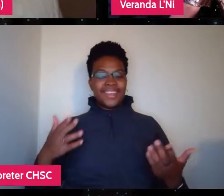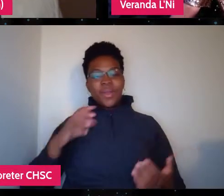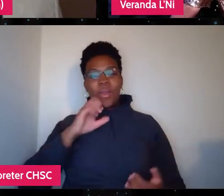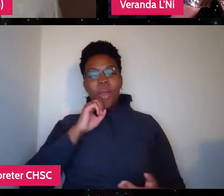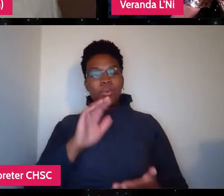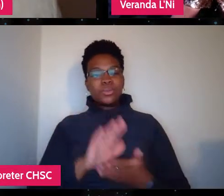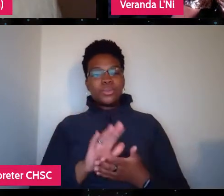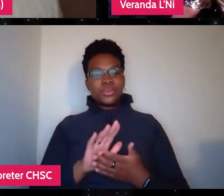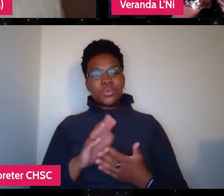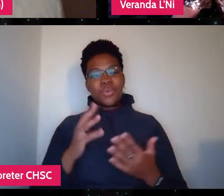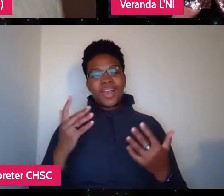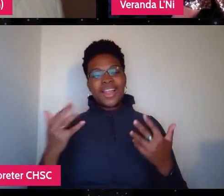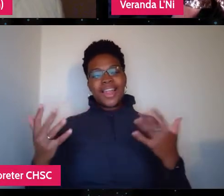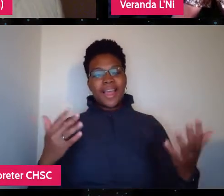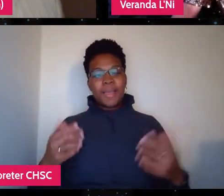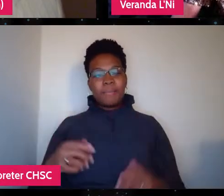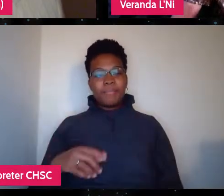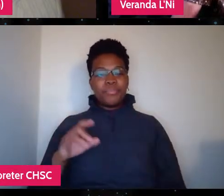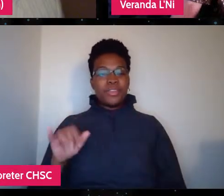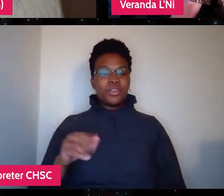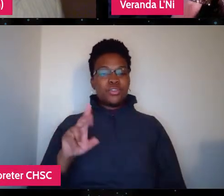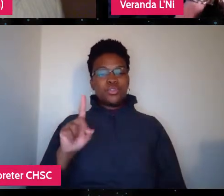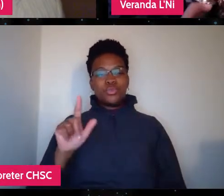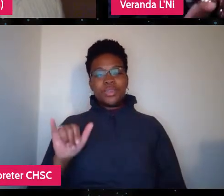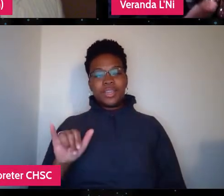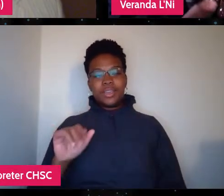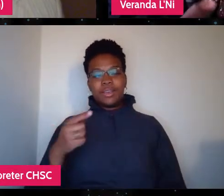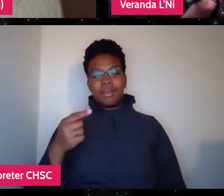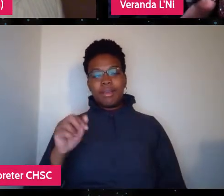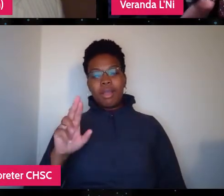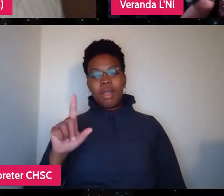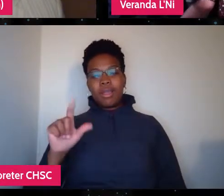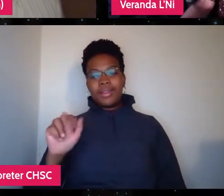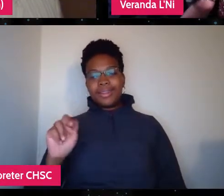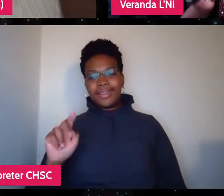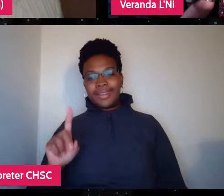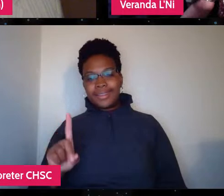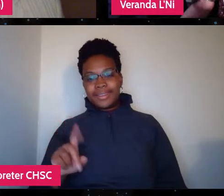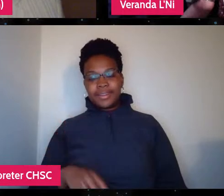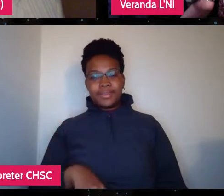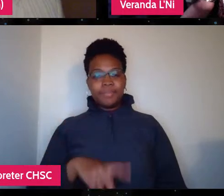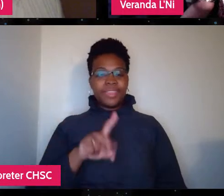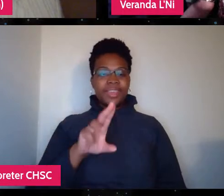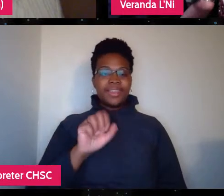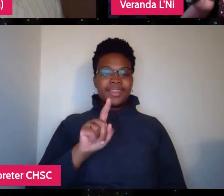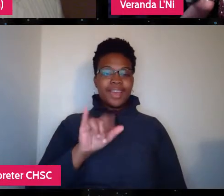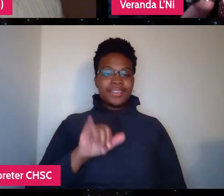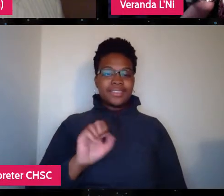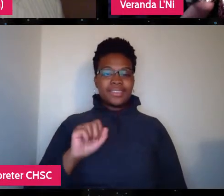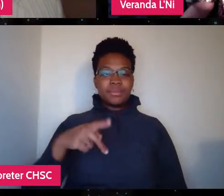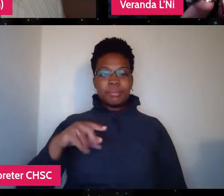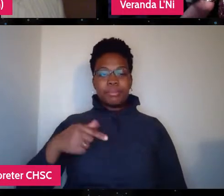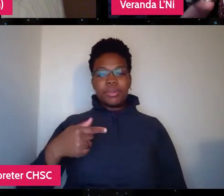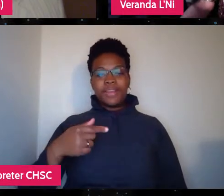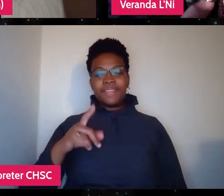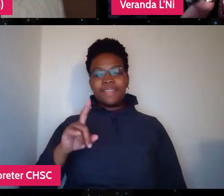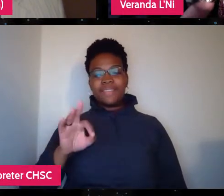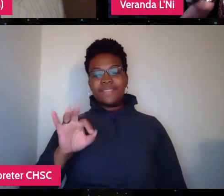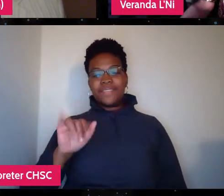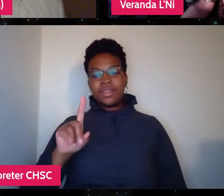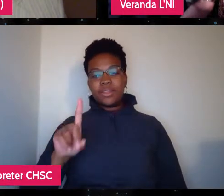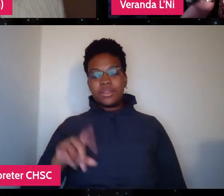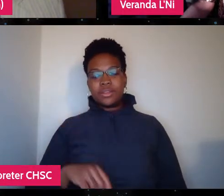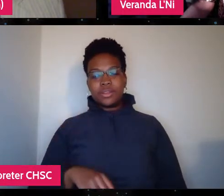old school glamour. Judy Garland song and Dusty Springfield and Shirley Bassey. And